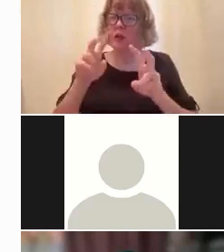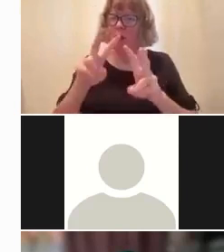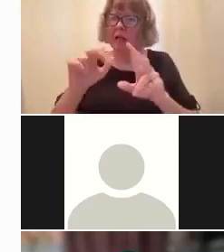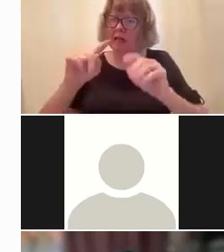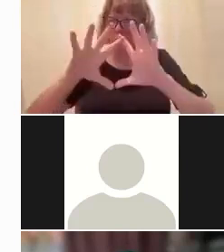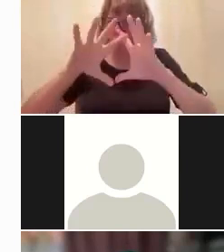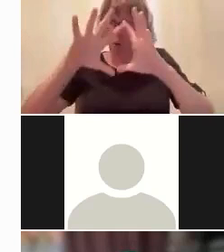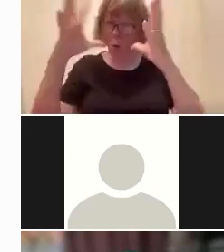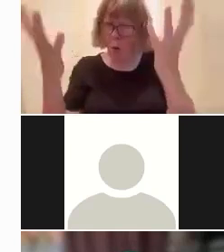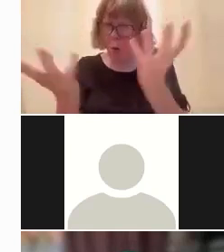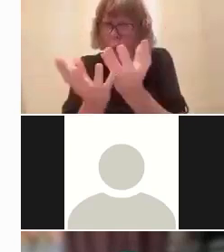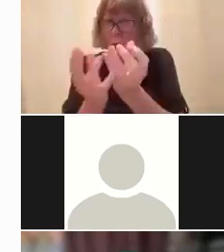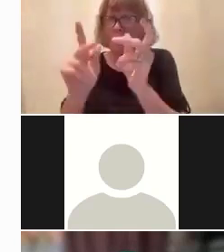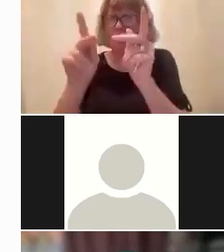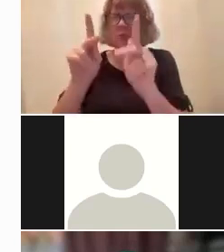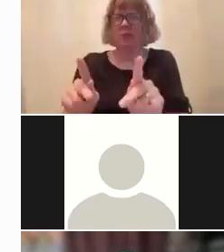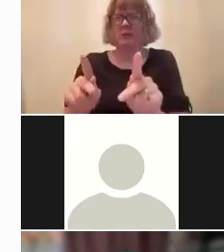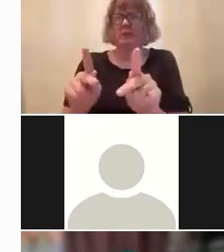well.